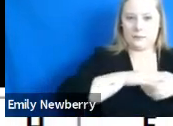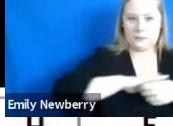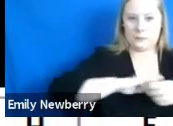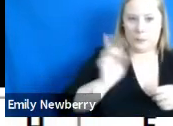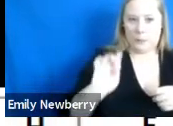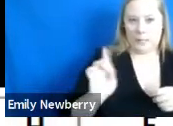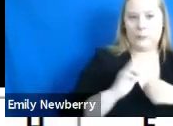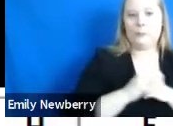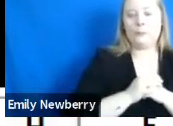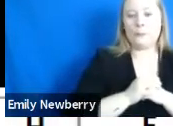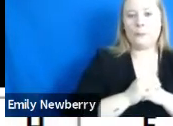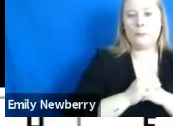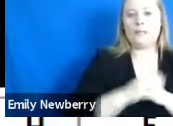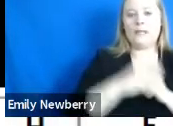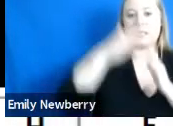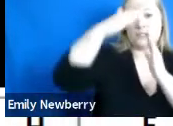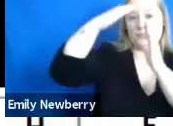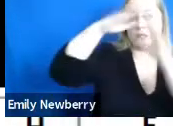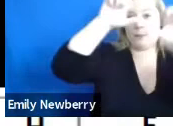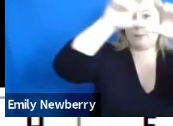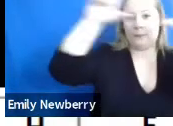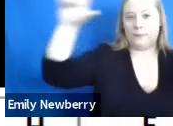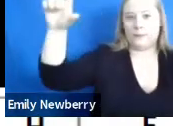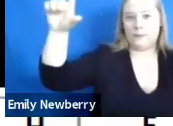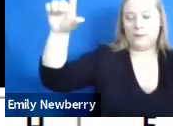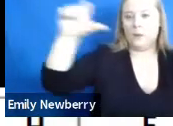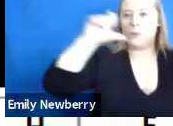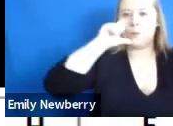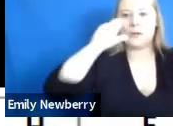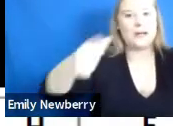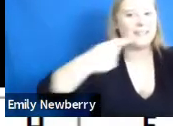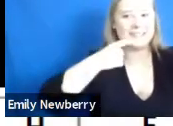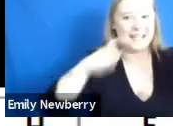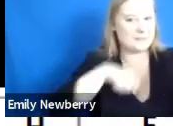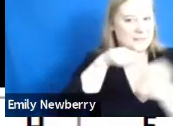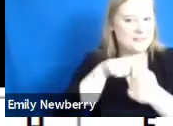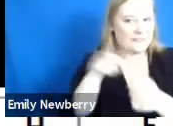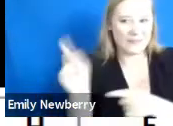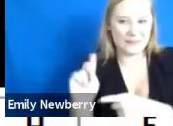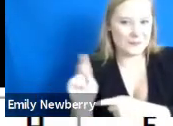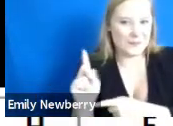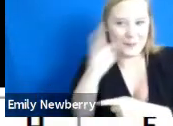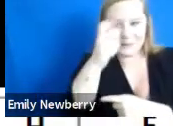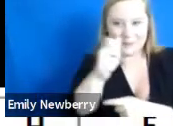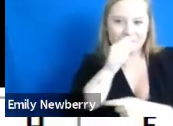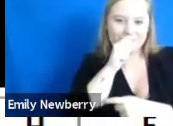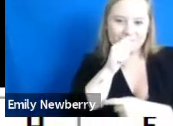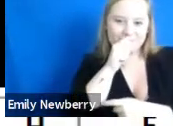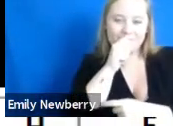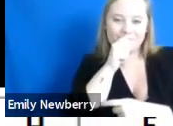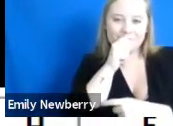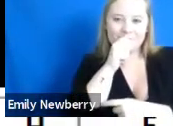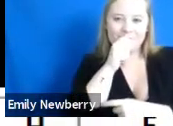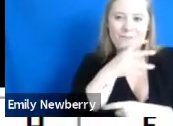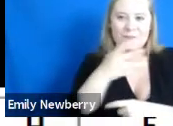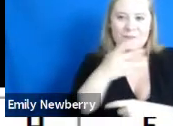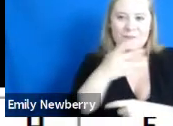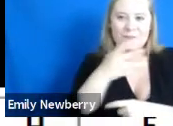In the top, we are not revealing the exact locations just to keep the identity of the farmers